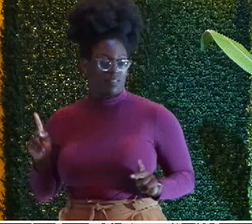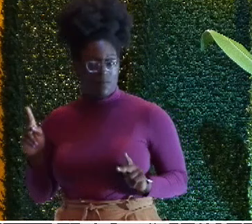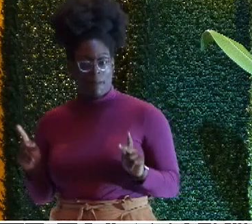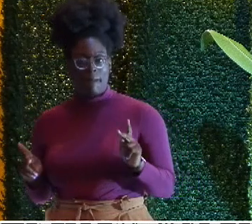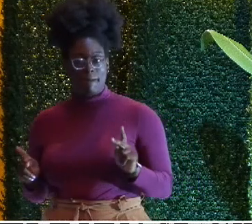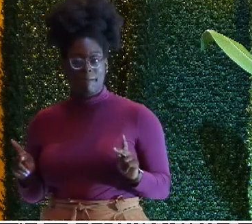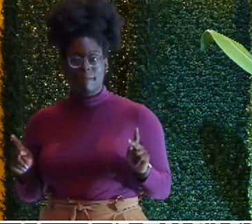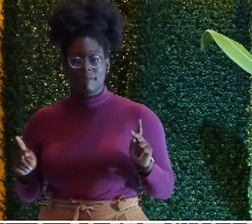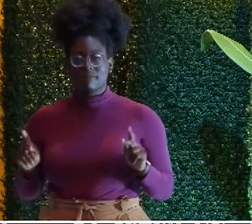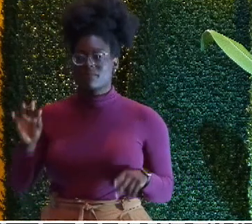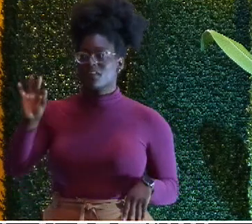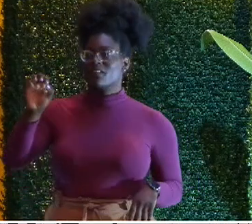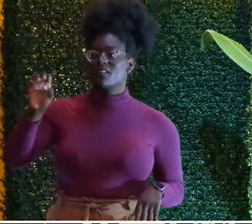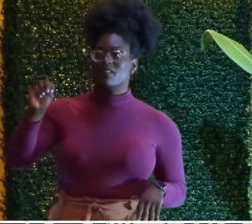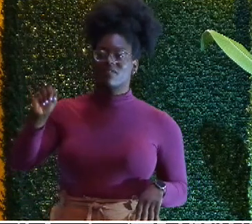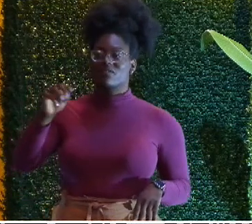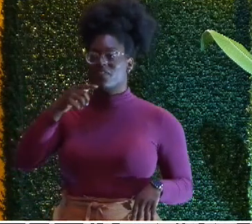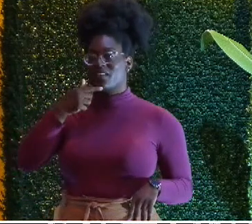femme gay boys.